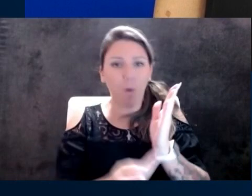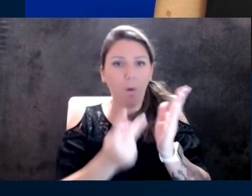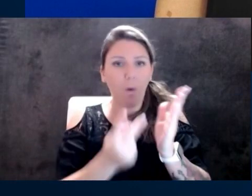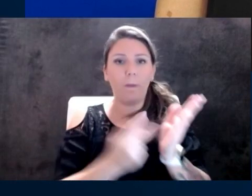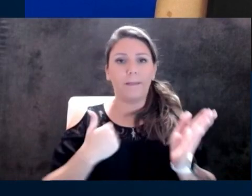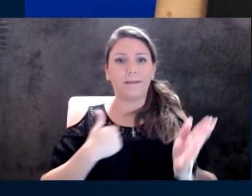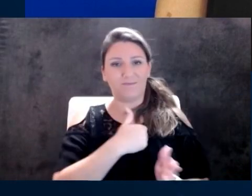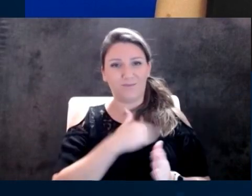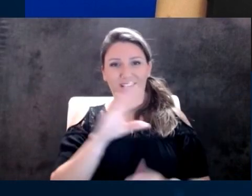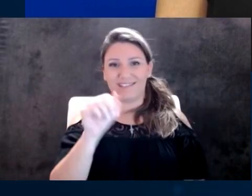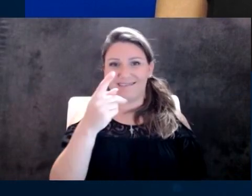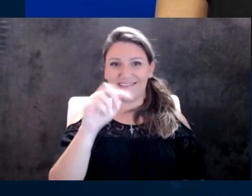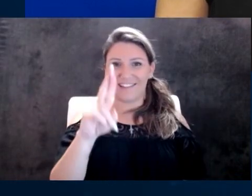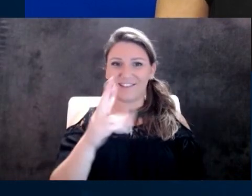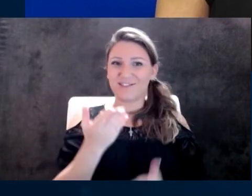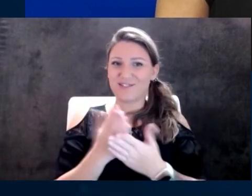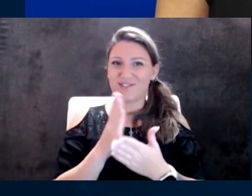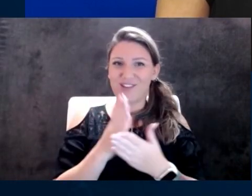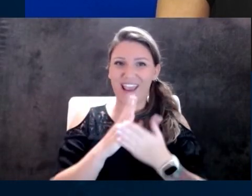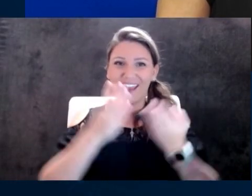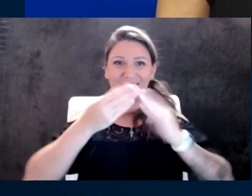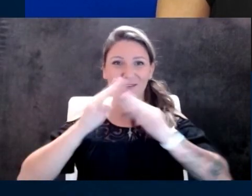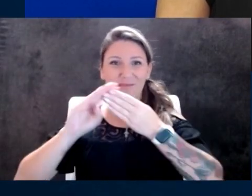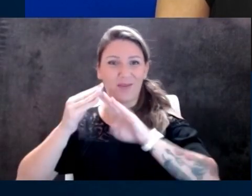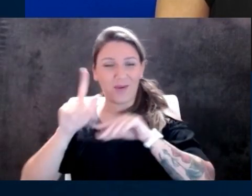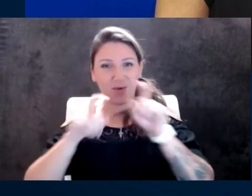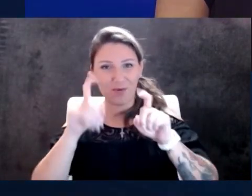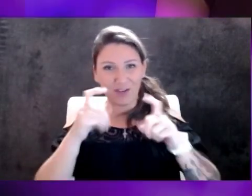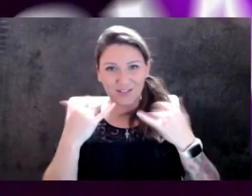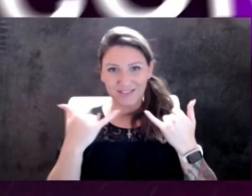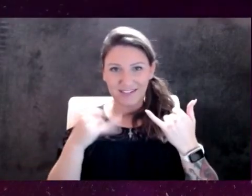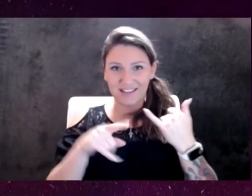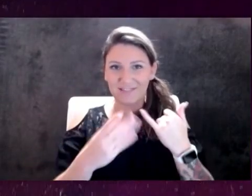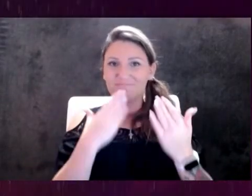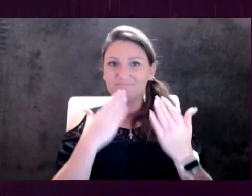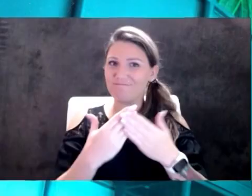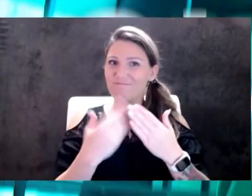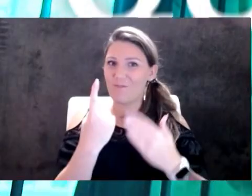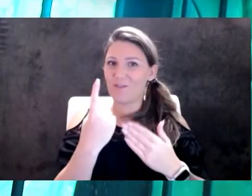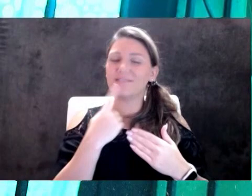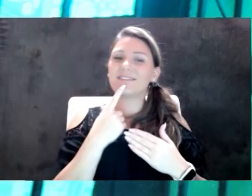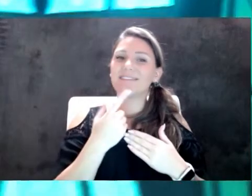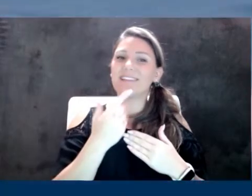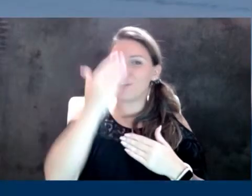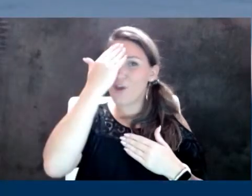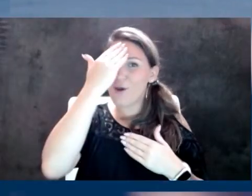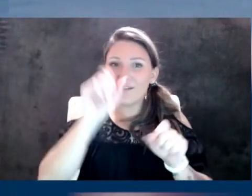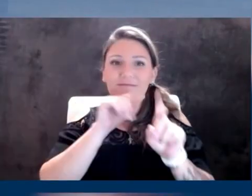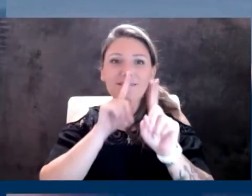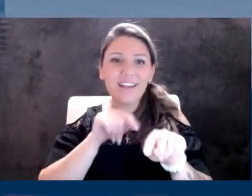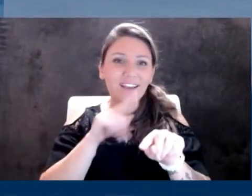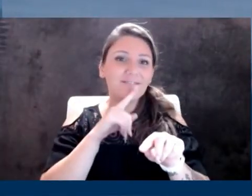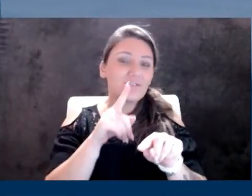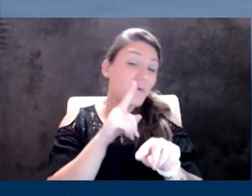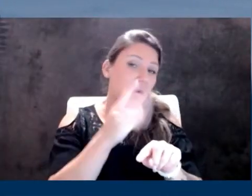right, ladies, I want to get to some community questions today. We've got some good ones coming in that I know you can answer or give us some insight.